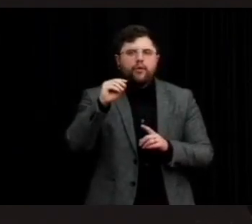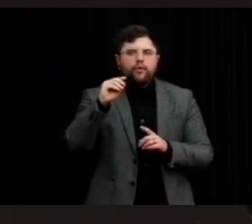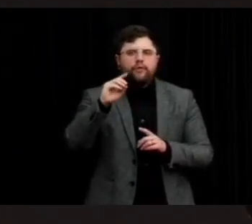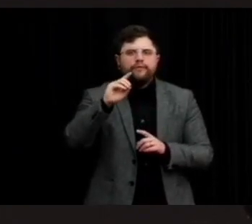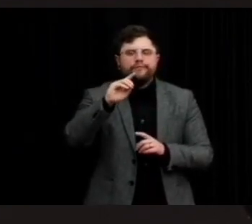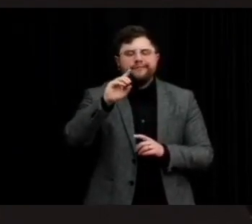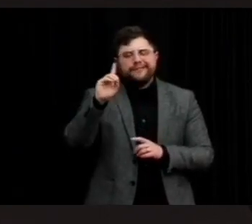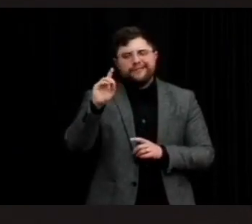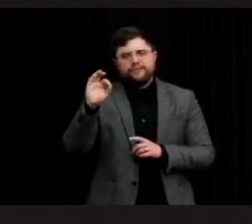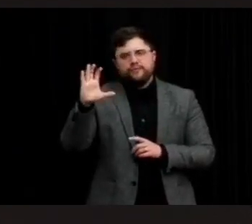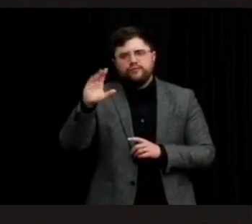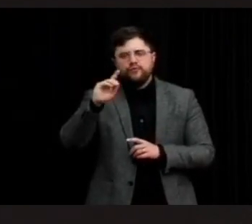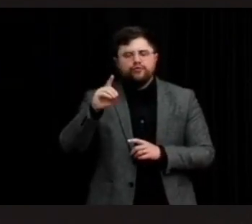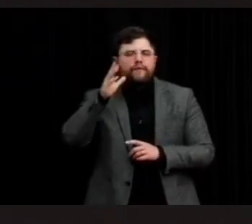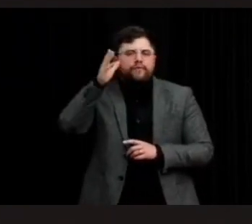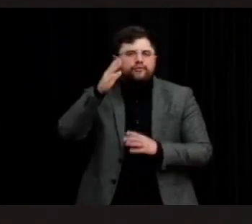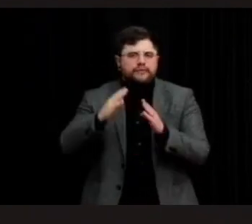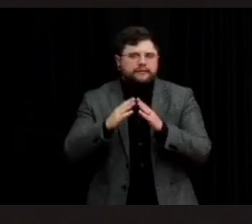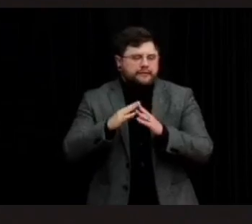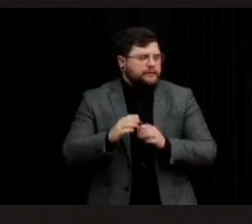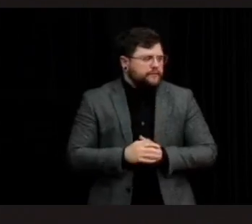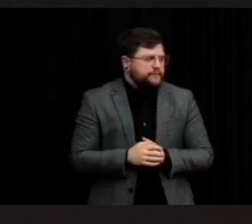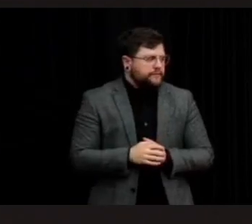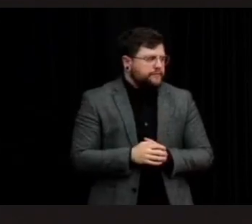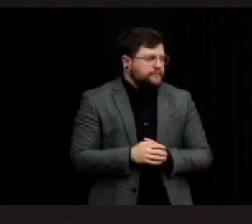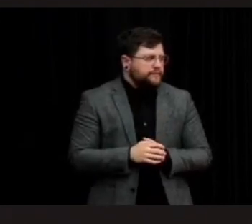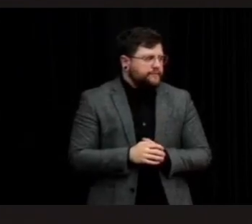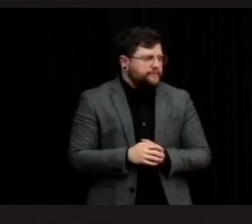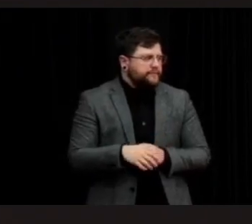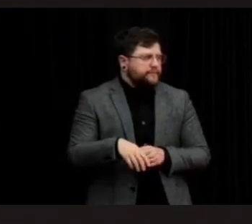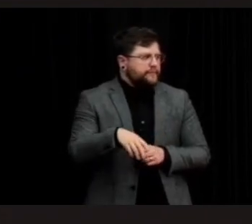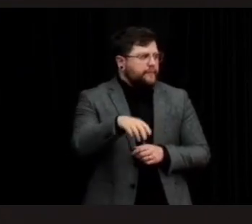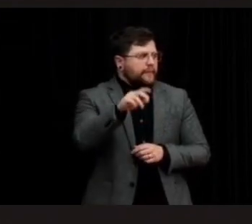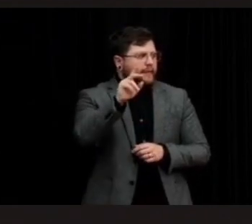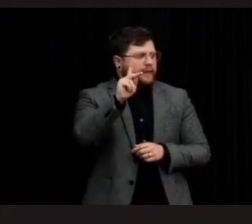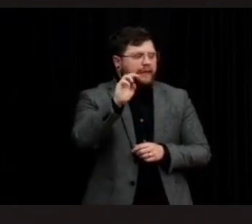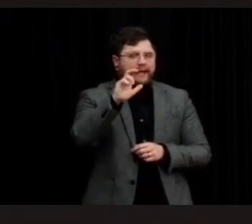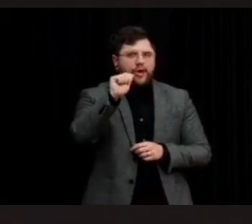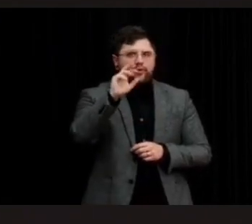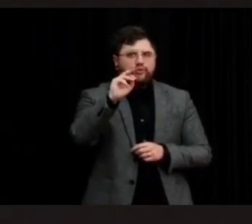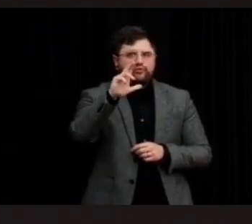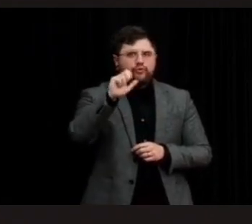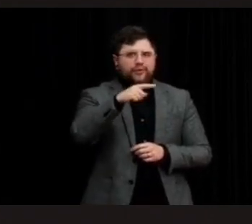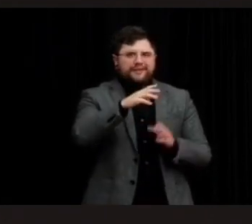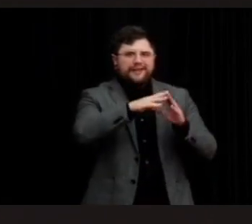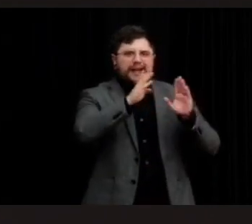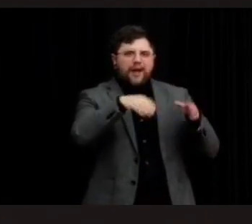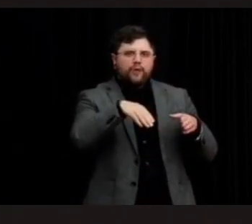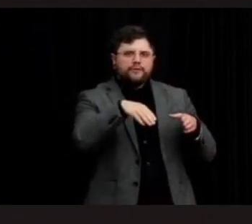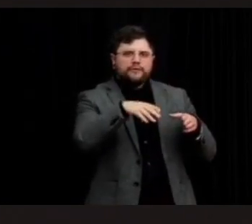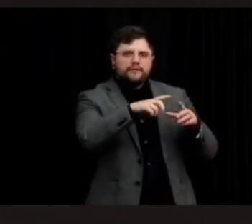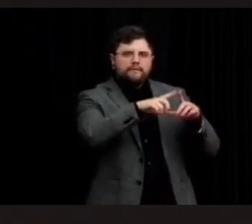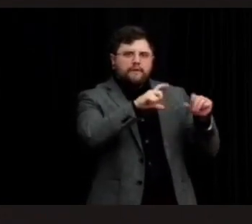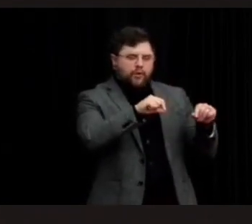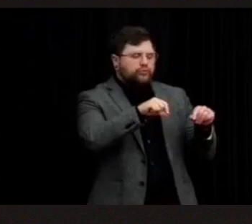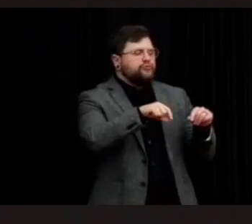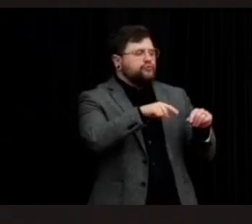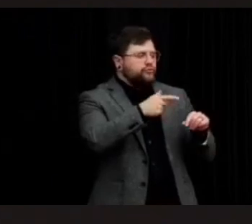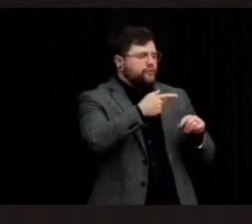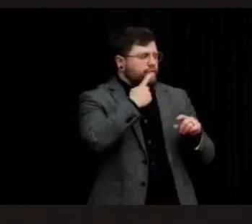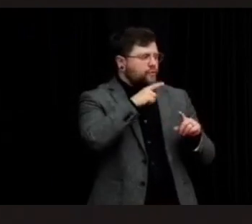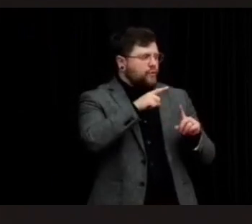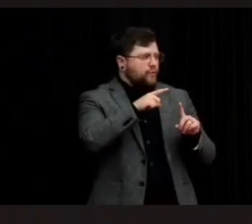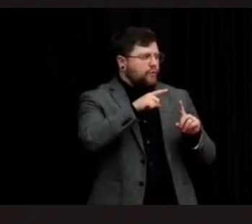City. We have Kiara Torrance, Housing Choice Voucher, Field Manager, Michigan State Housing Development